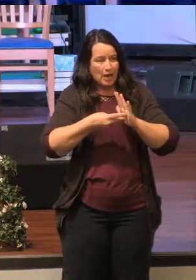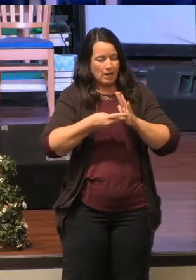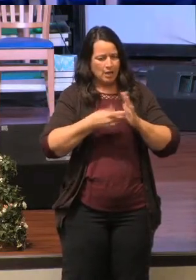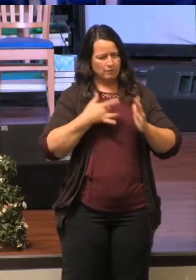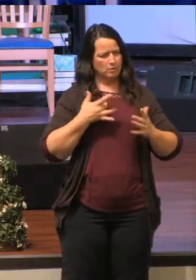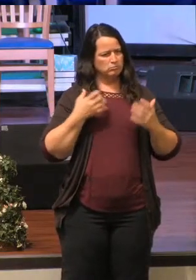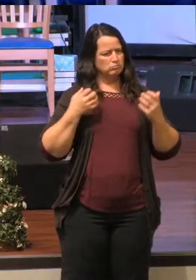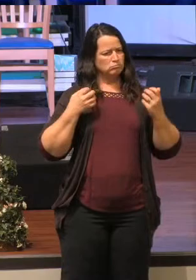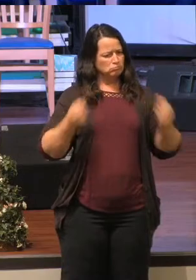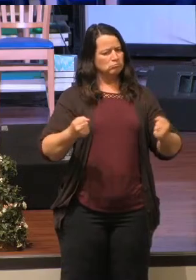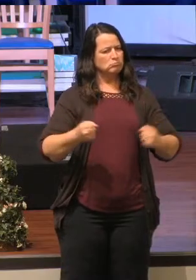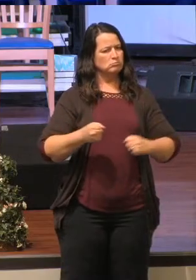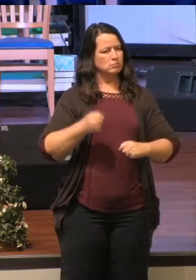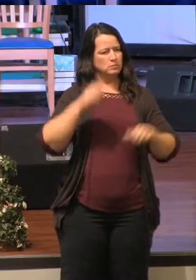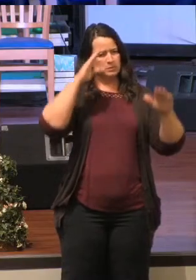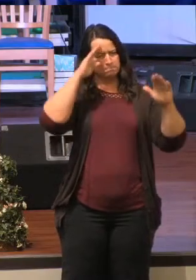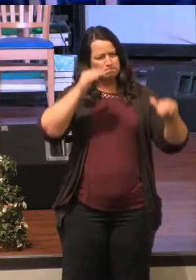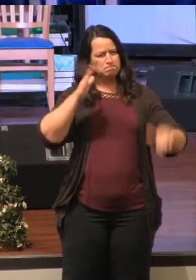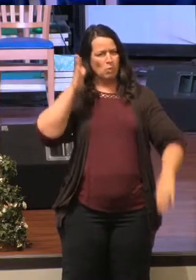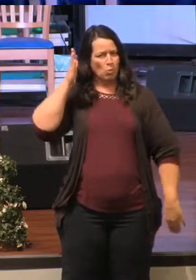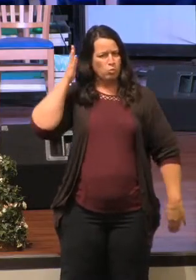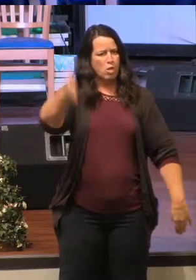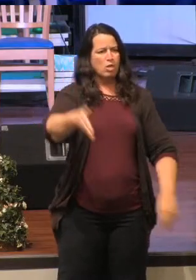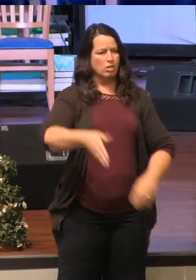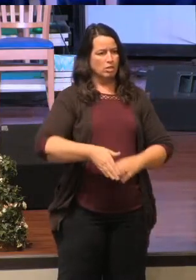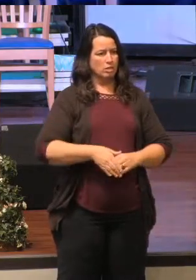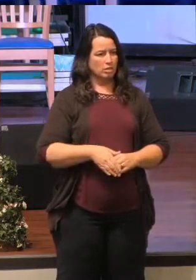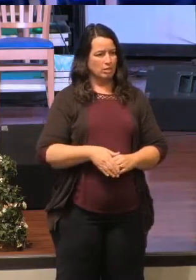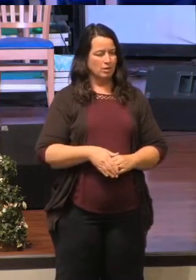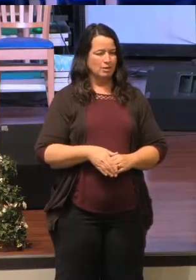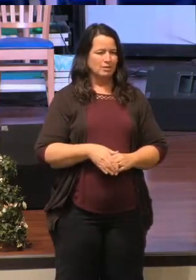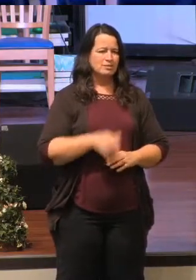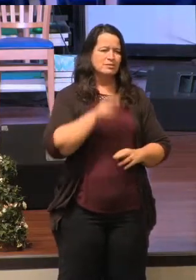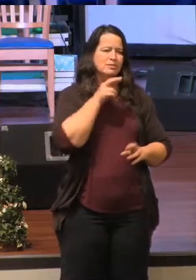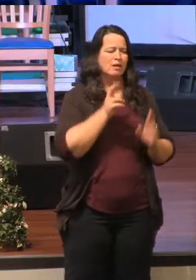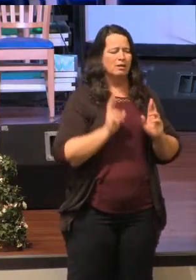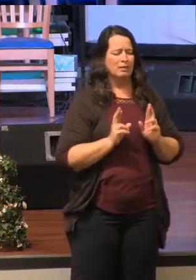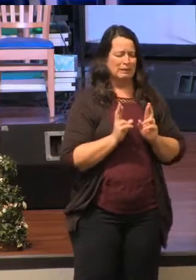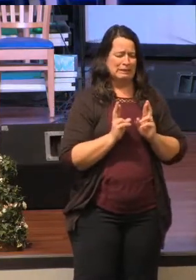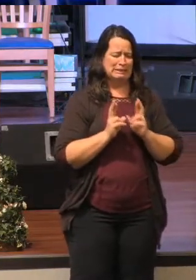confident expectation. It is not like wishful thinking hope.